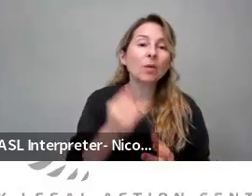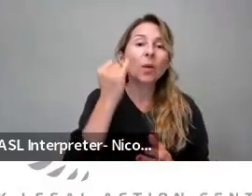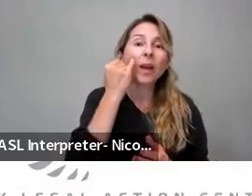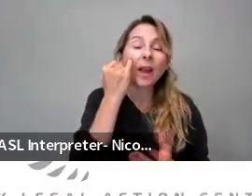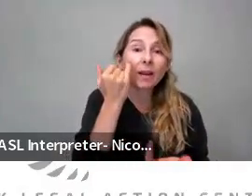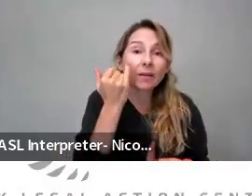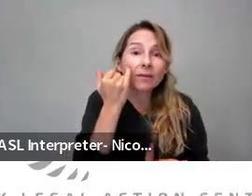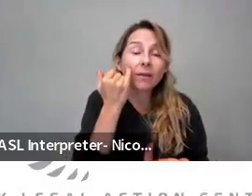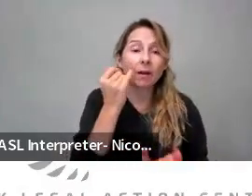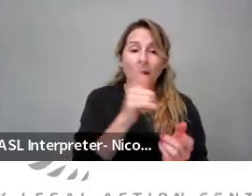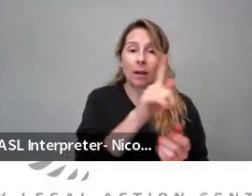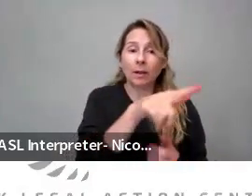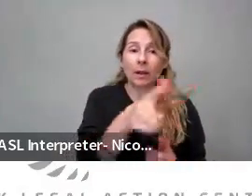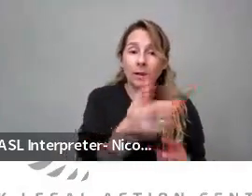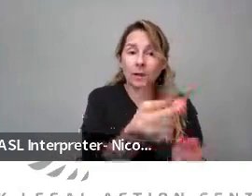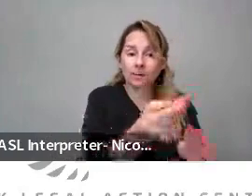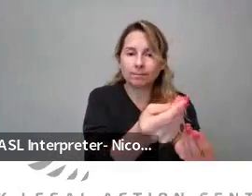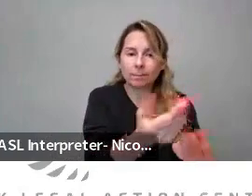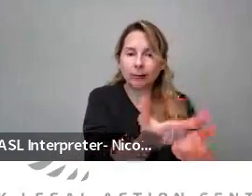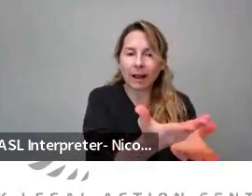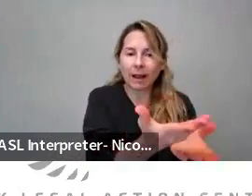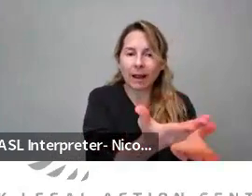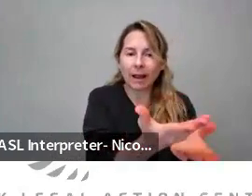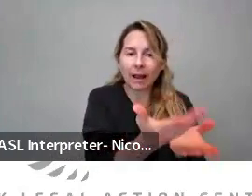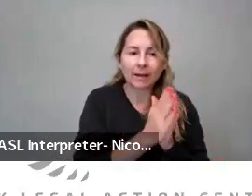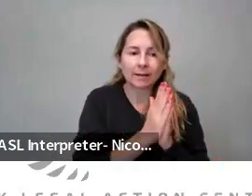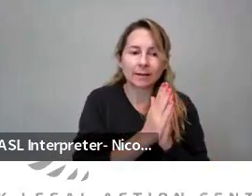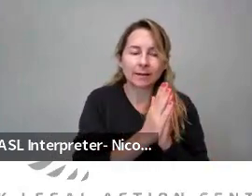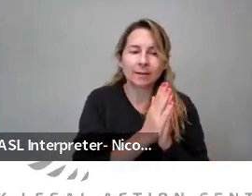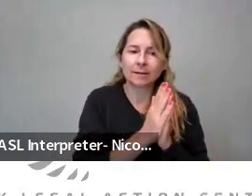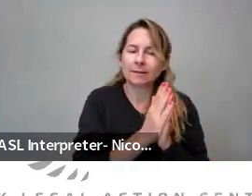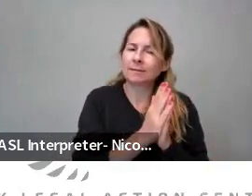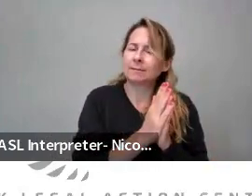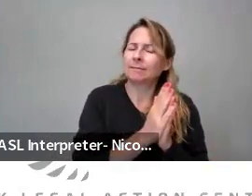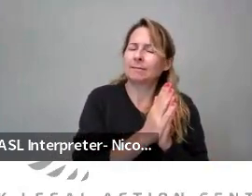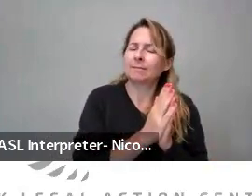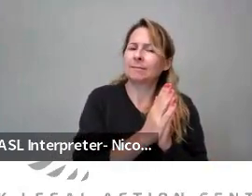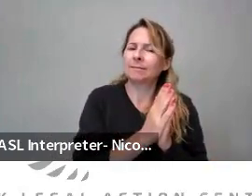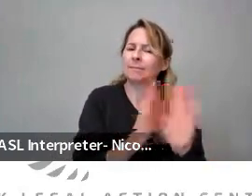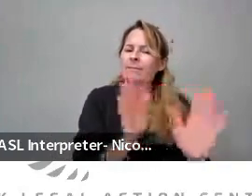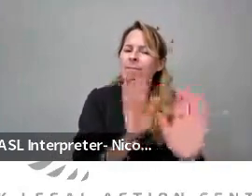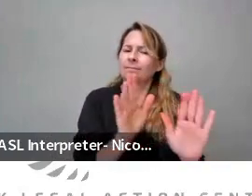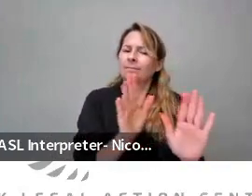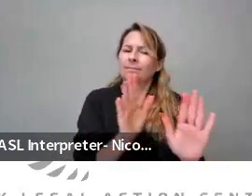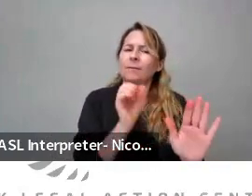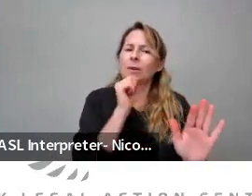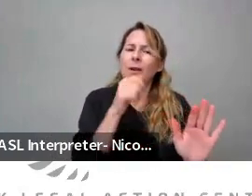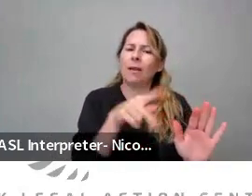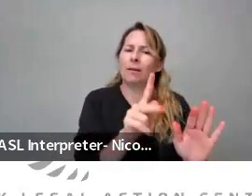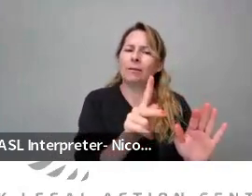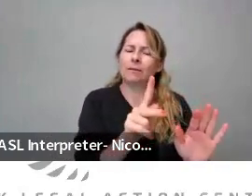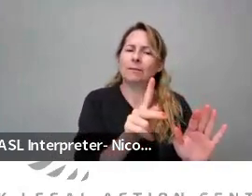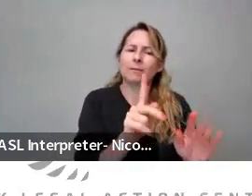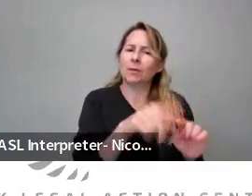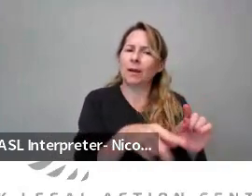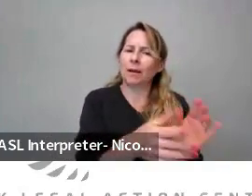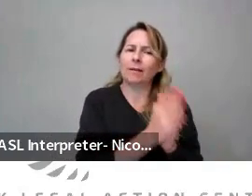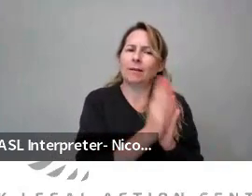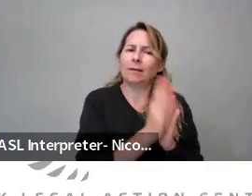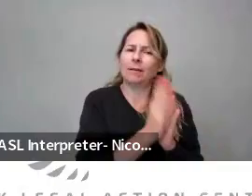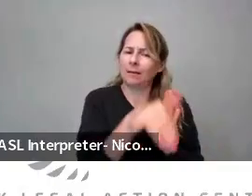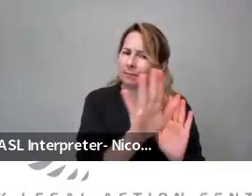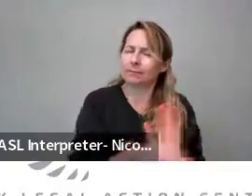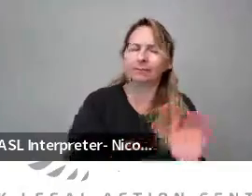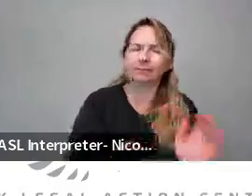to get into your medicals, it is overly broad. They're not allowed to request that information. Okay.